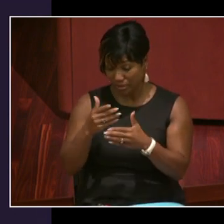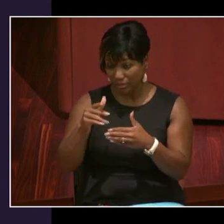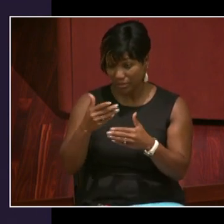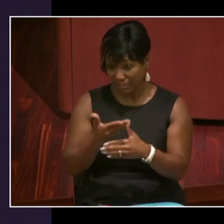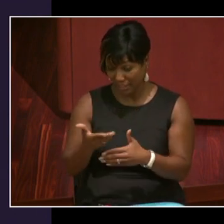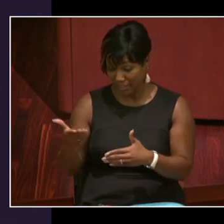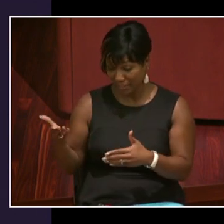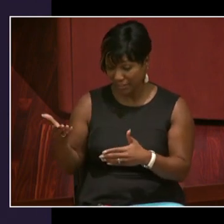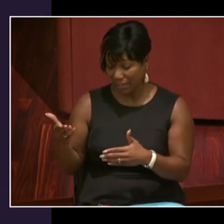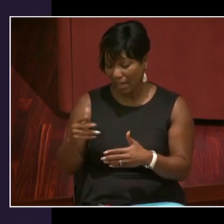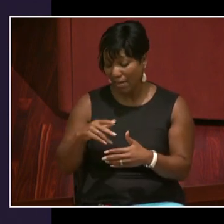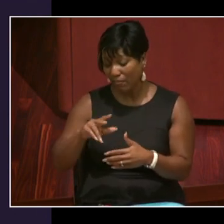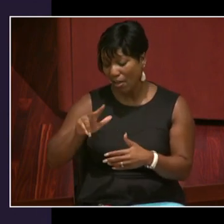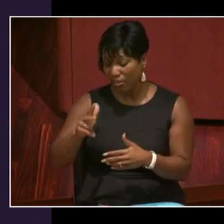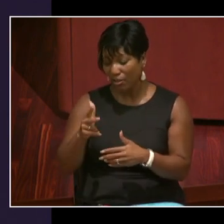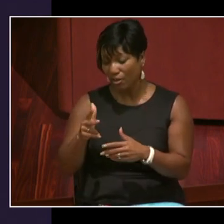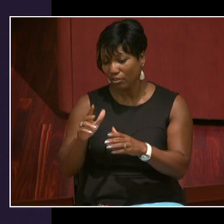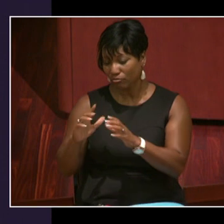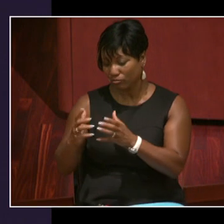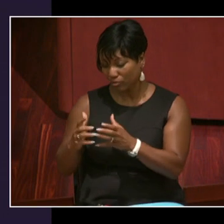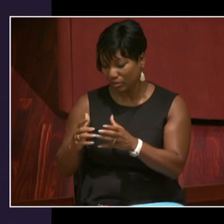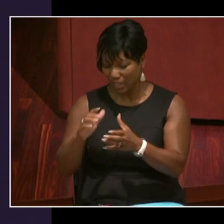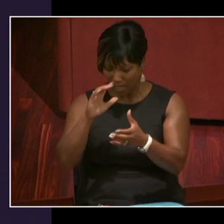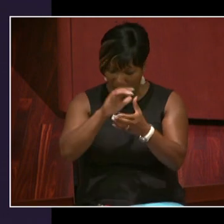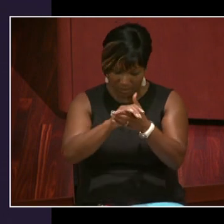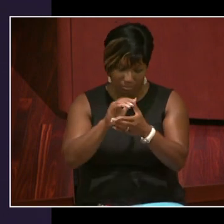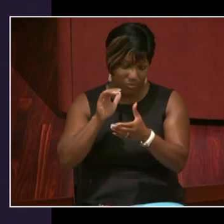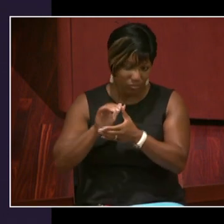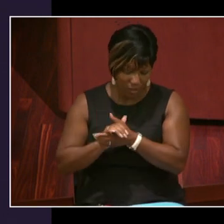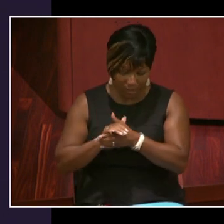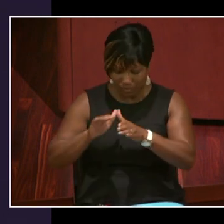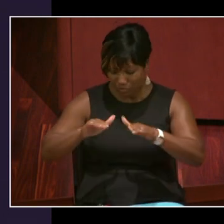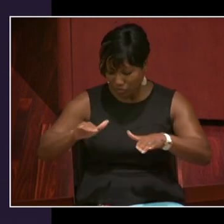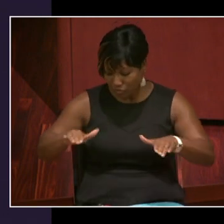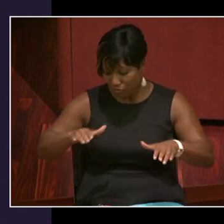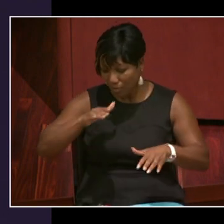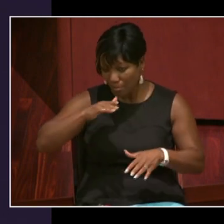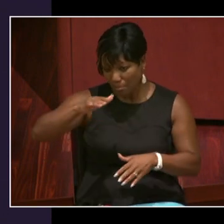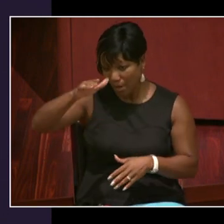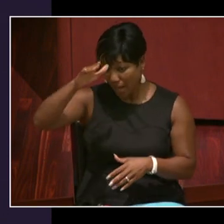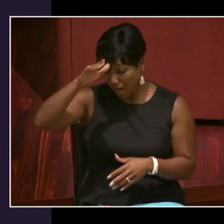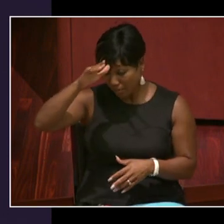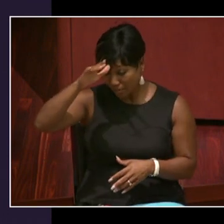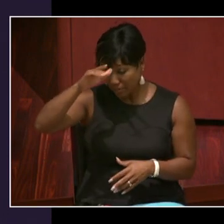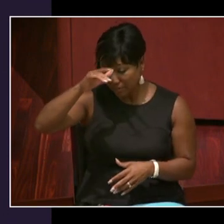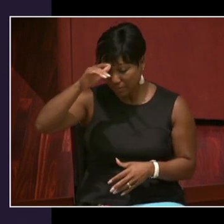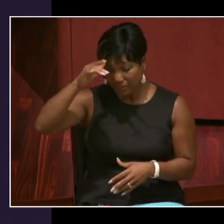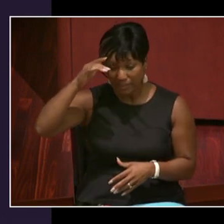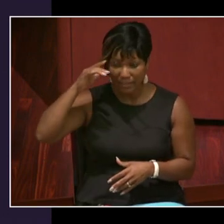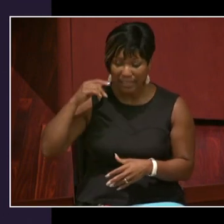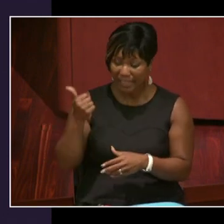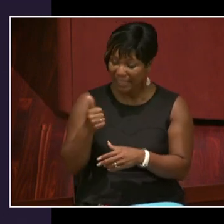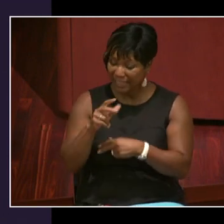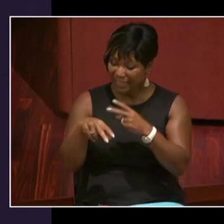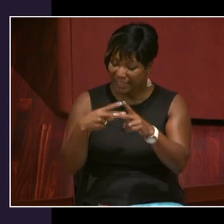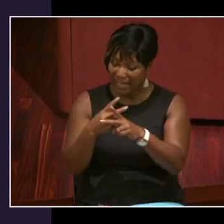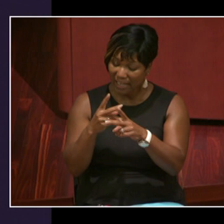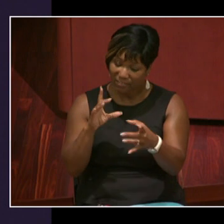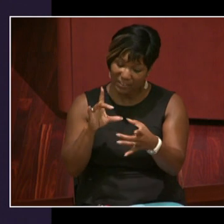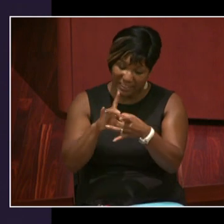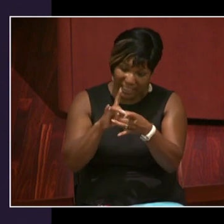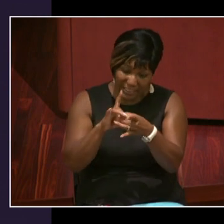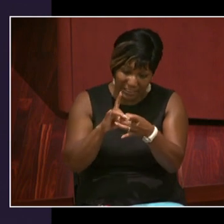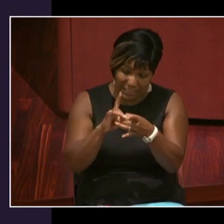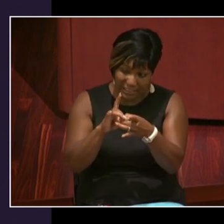for third parties. So, spouses, children, parents, any kind of connection that may have needed to be